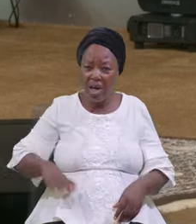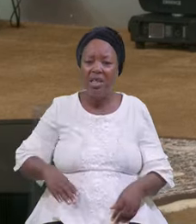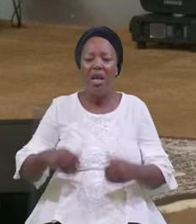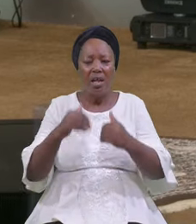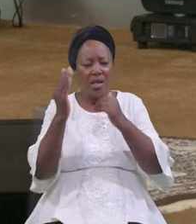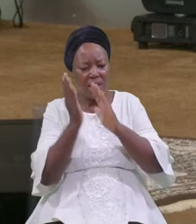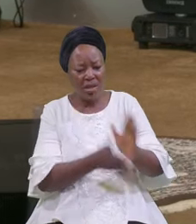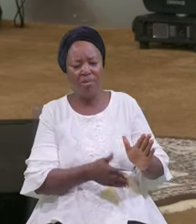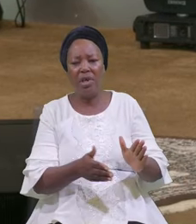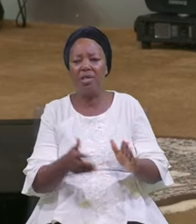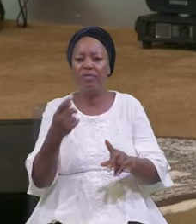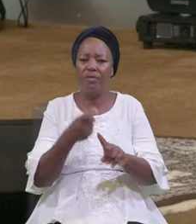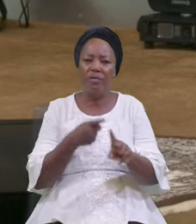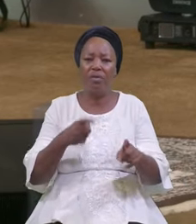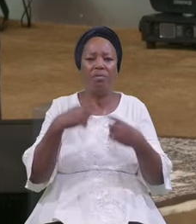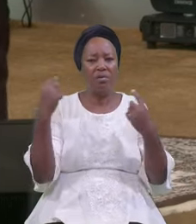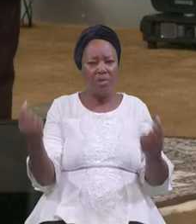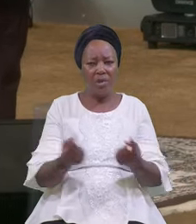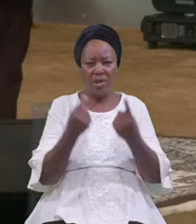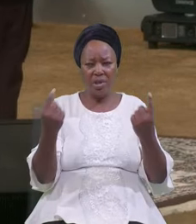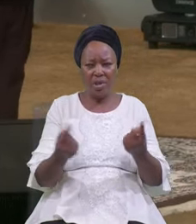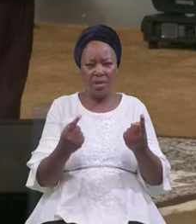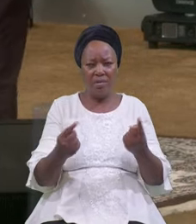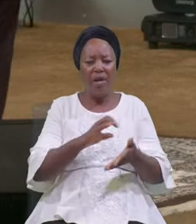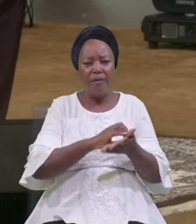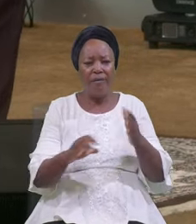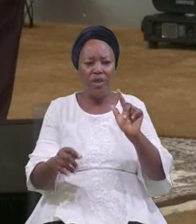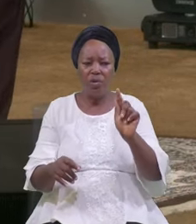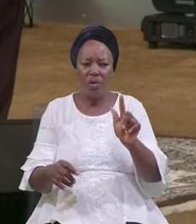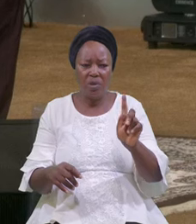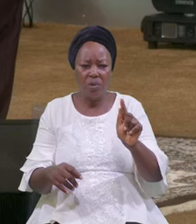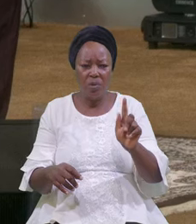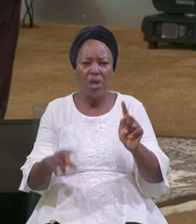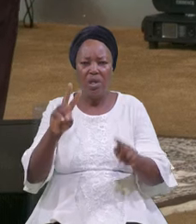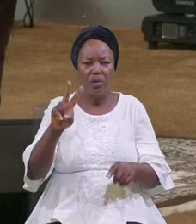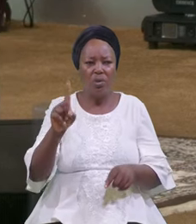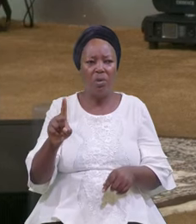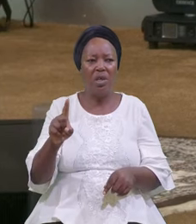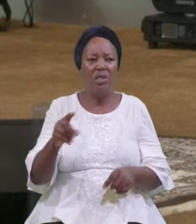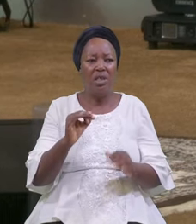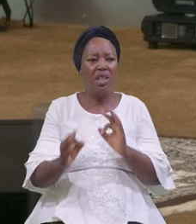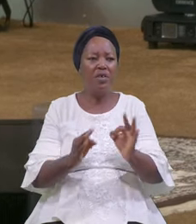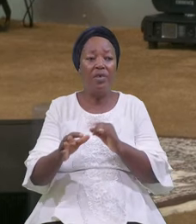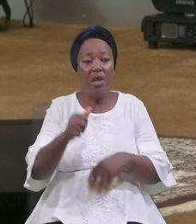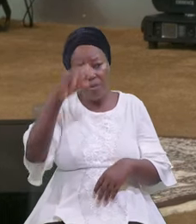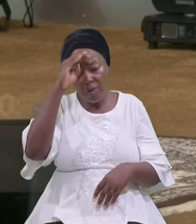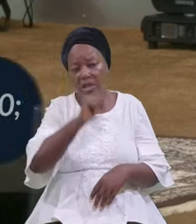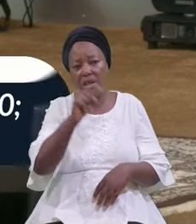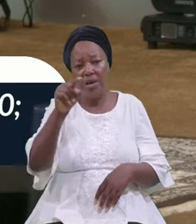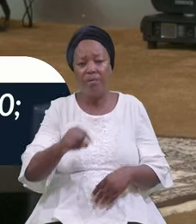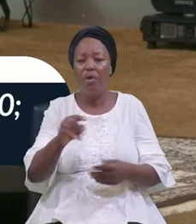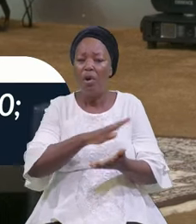depart from iniquity. Verse 21, in verse 21, it says, if a man therefore